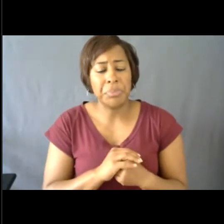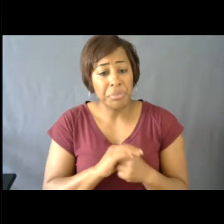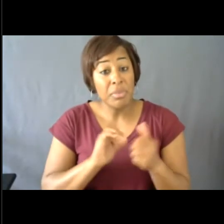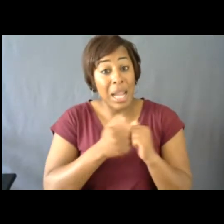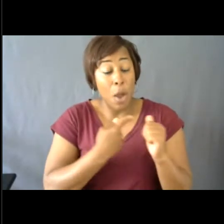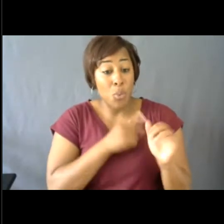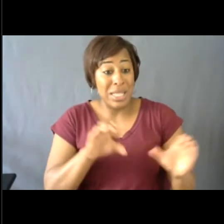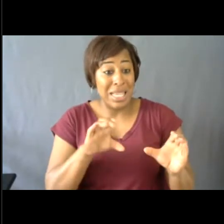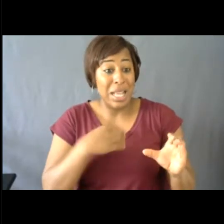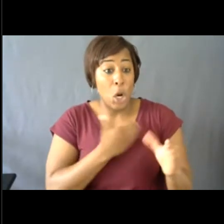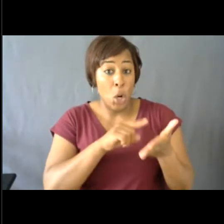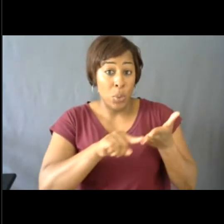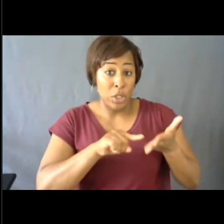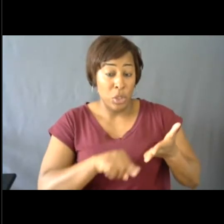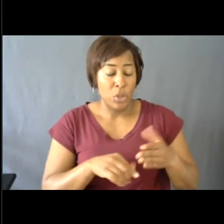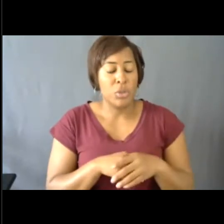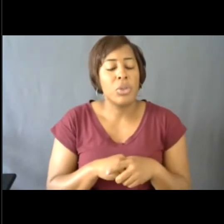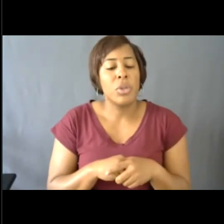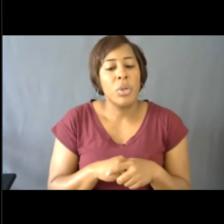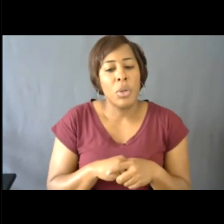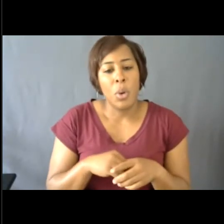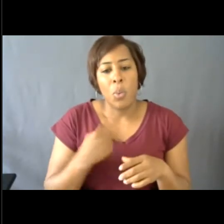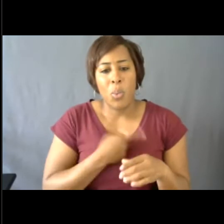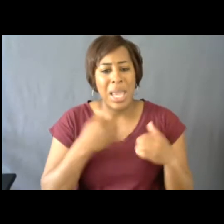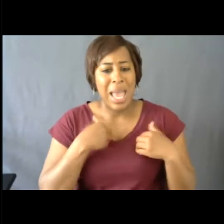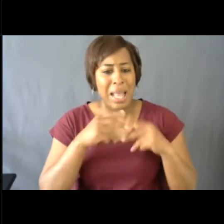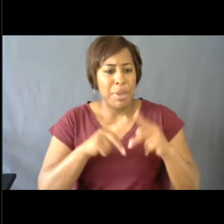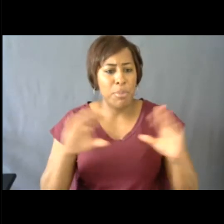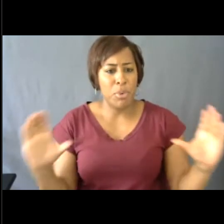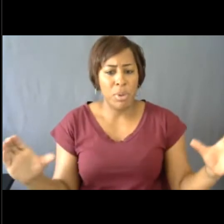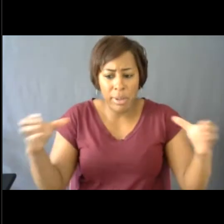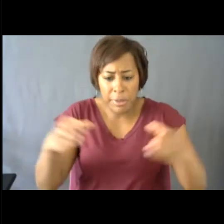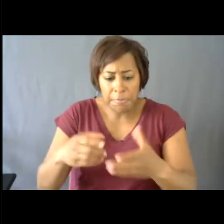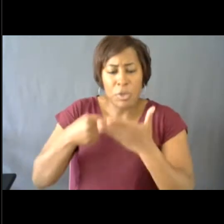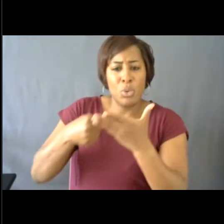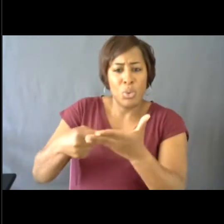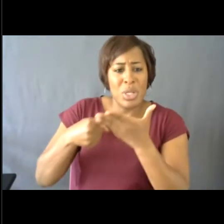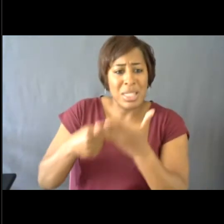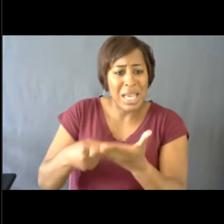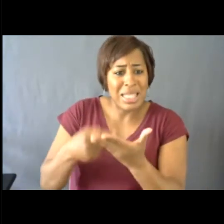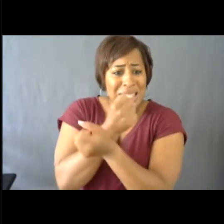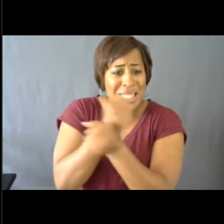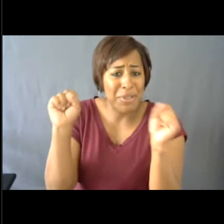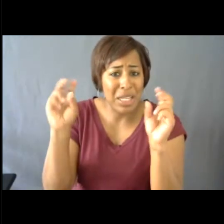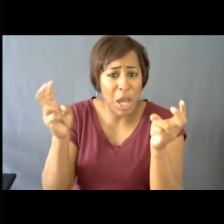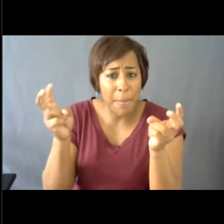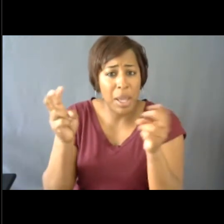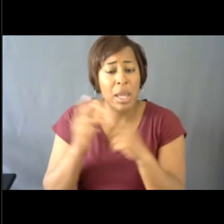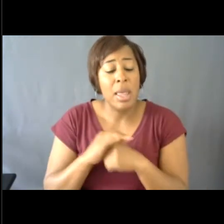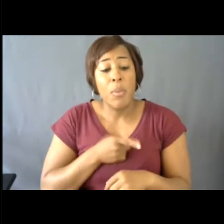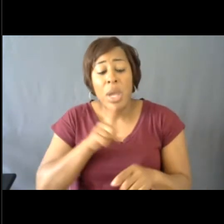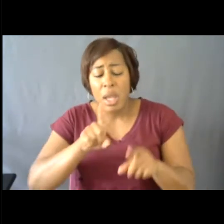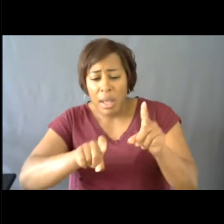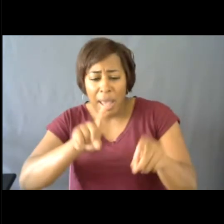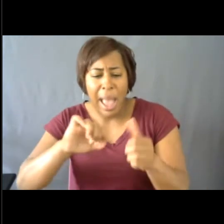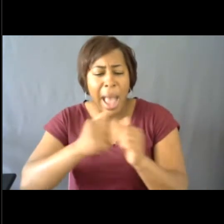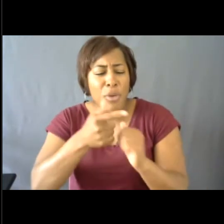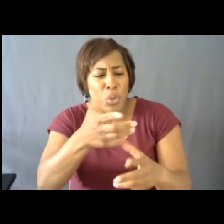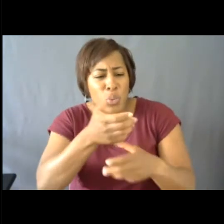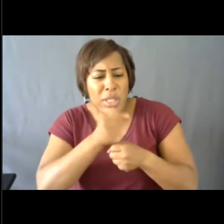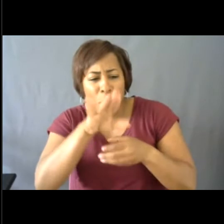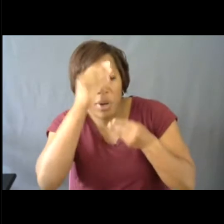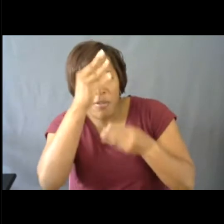research, right, bringing people together to talk about this topic and safety, and then asking them, how do you receive your information? We had a limited